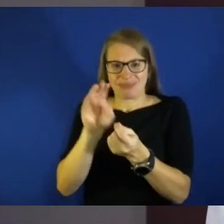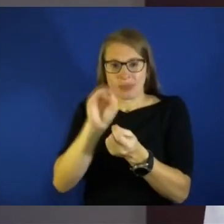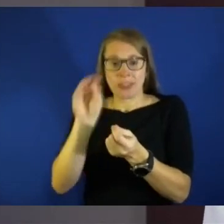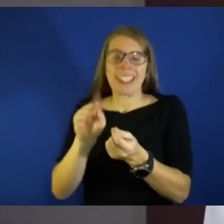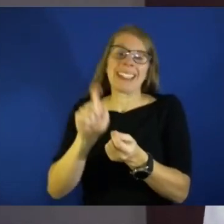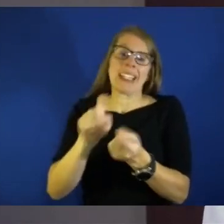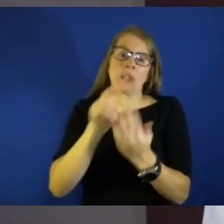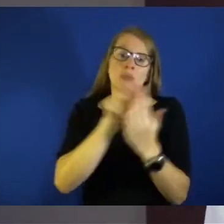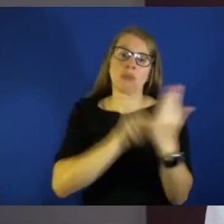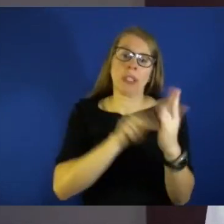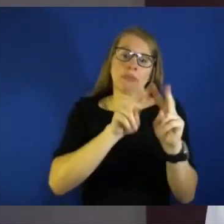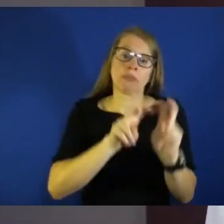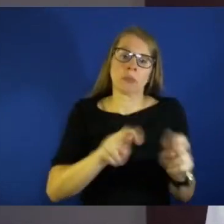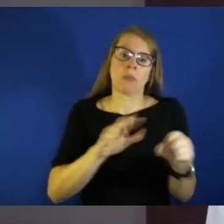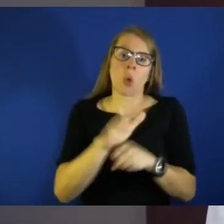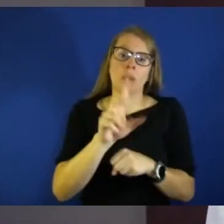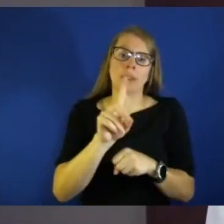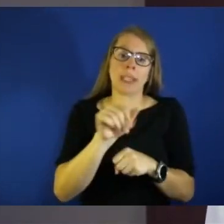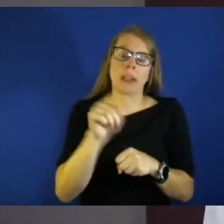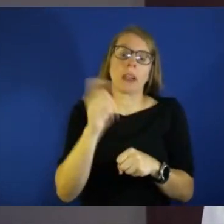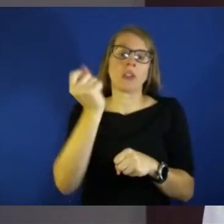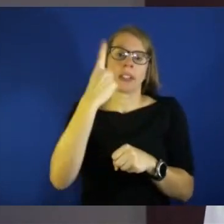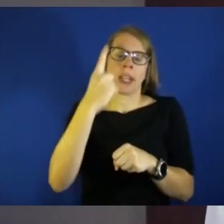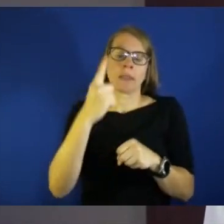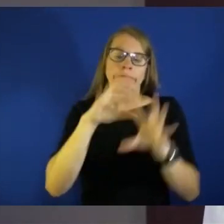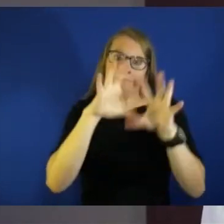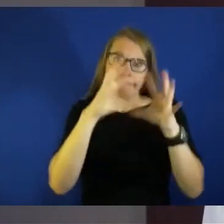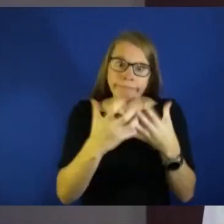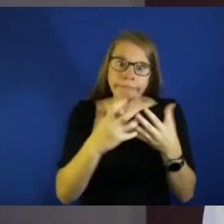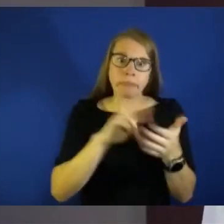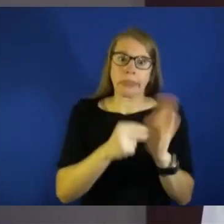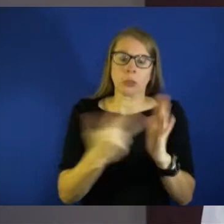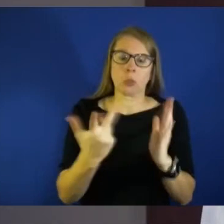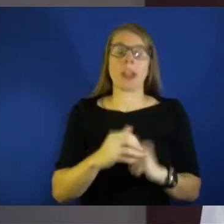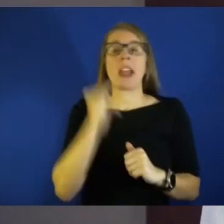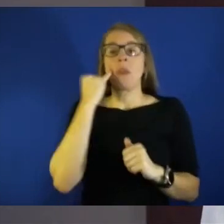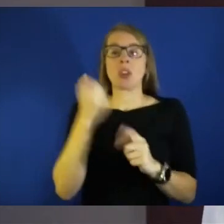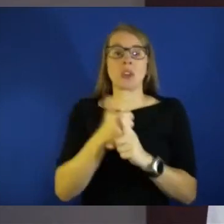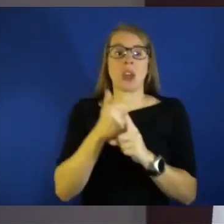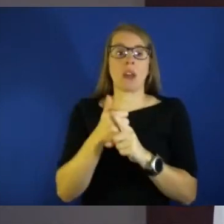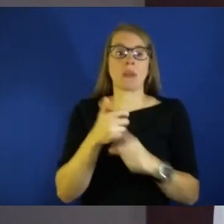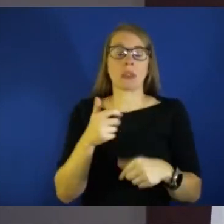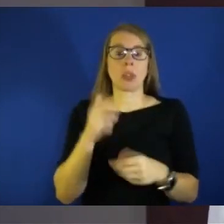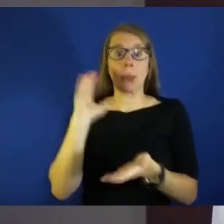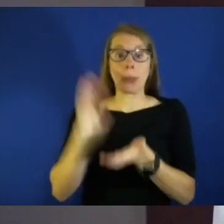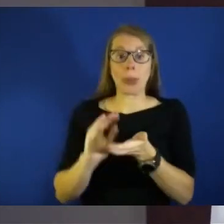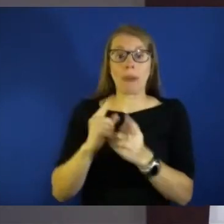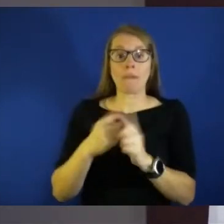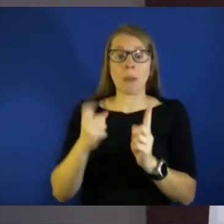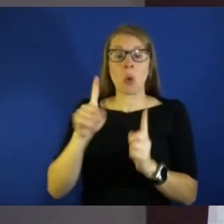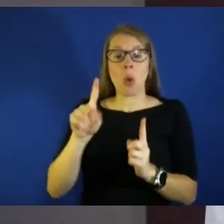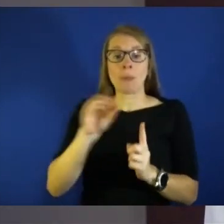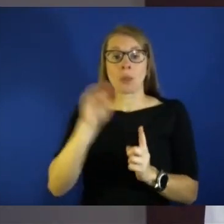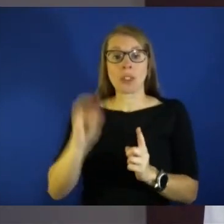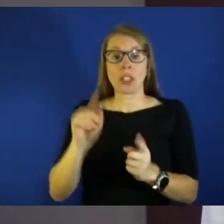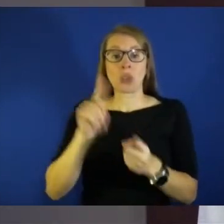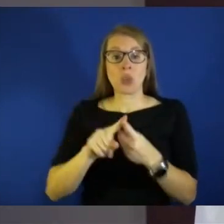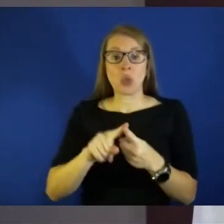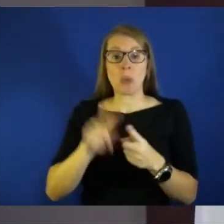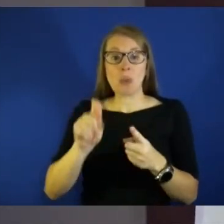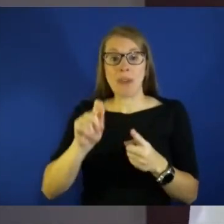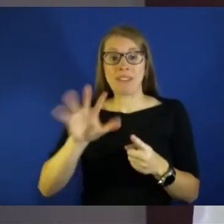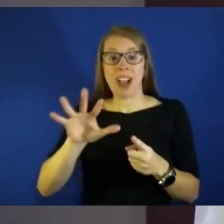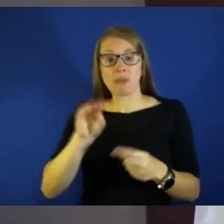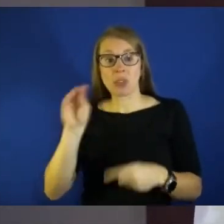that means. Mm-hmm. So if you're dropping it from 1% to 0.5%, that's a